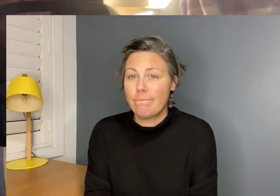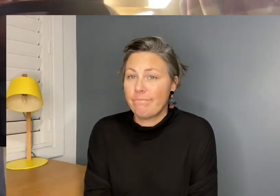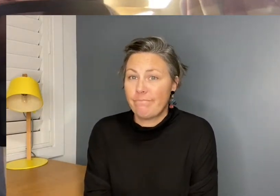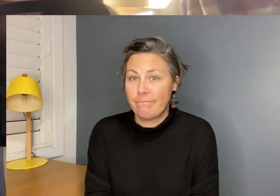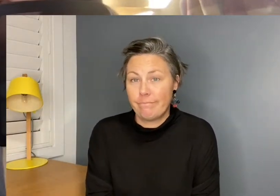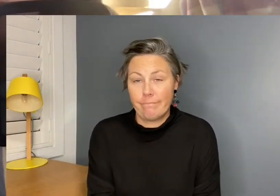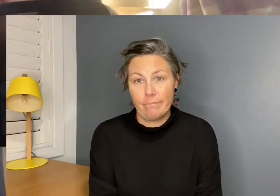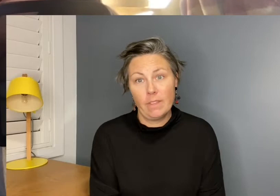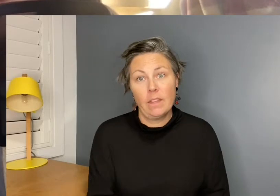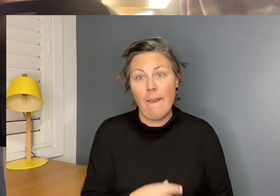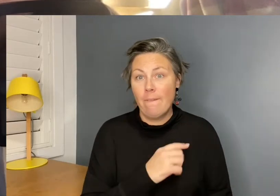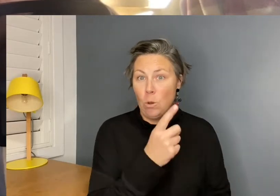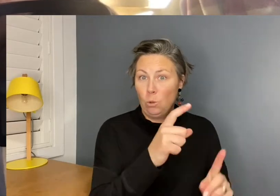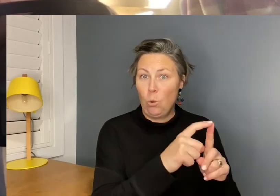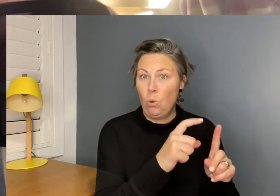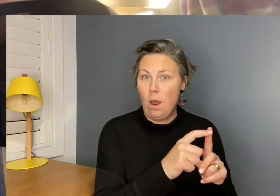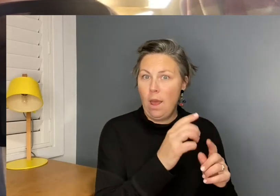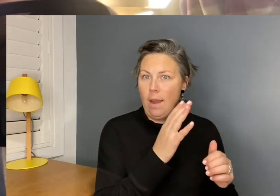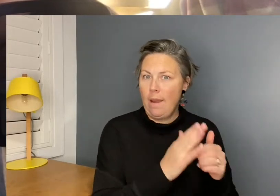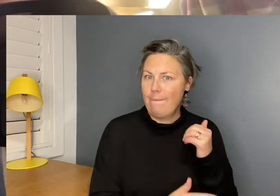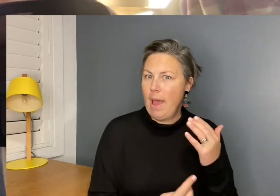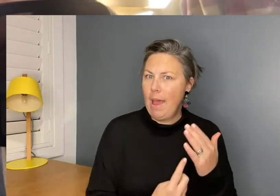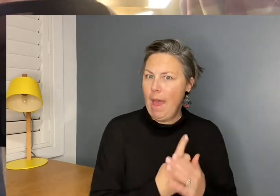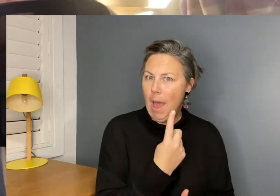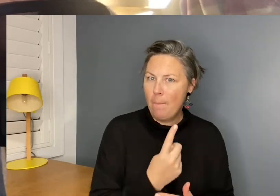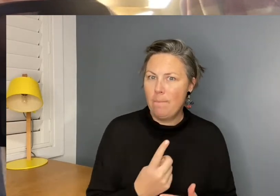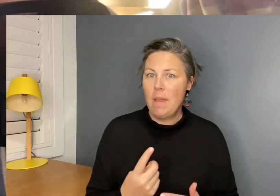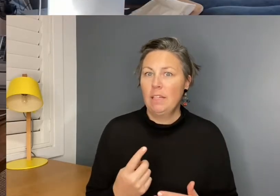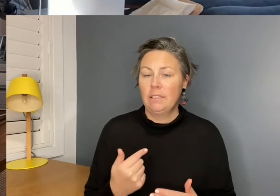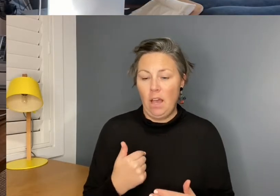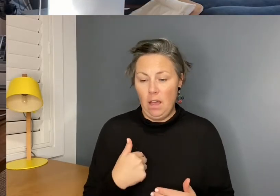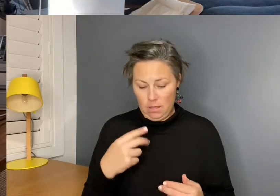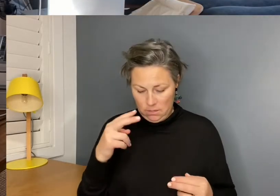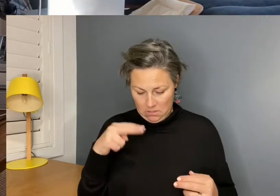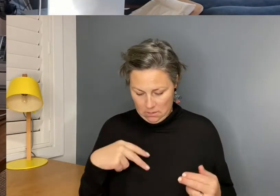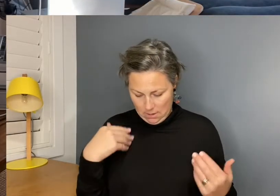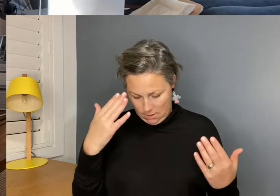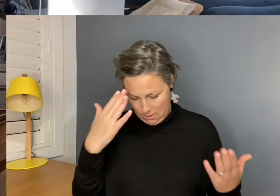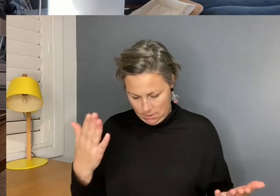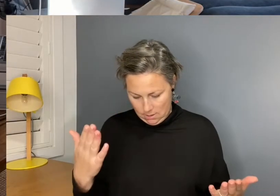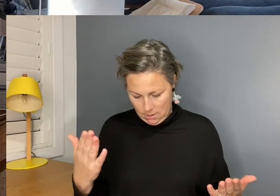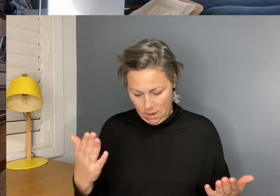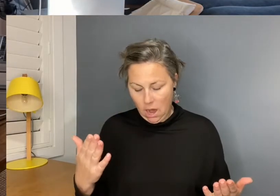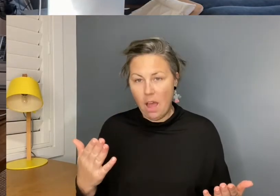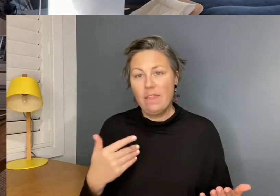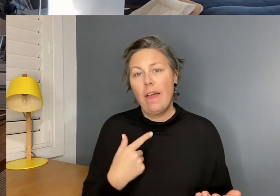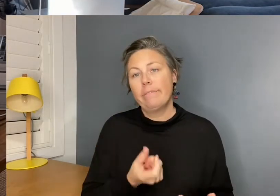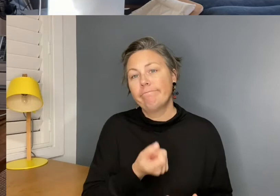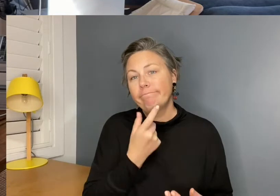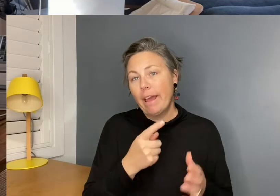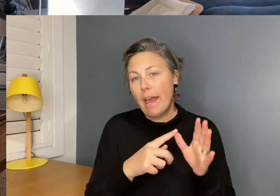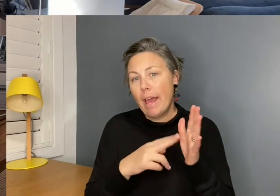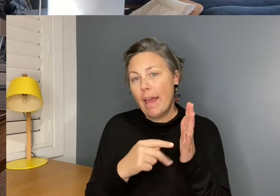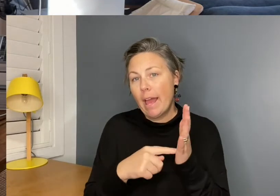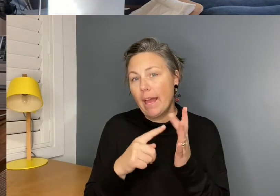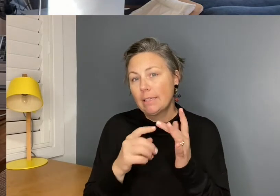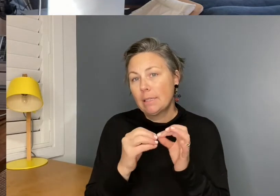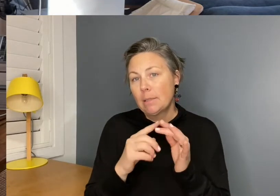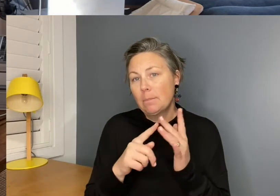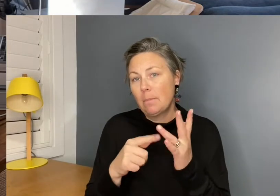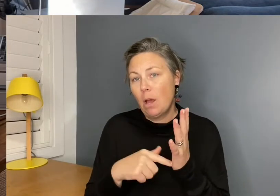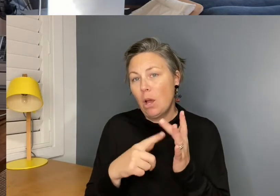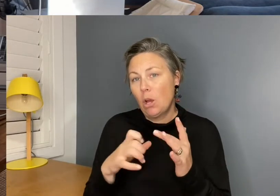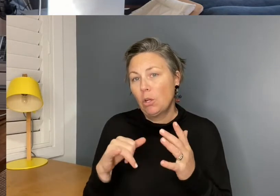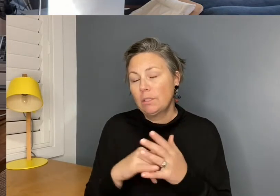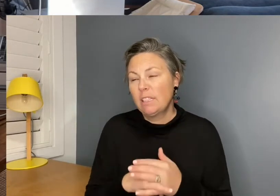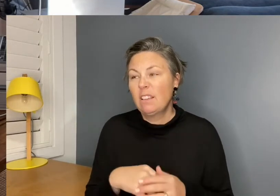never had that the first time around, so I didn't know the signs, ended up on antibiotics. Oh, it's so horrendous. It's awful. Mastitis. I had it with both